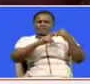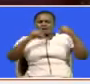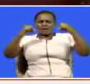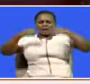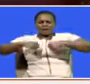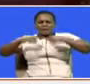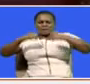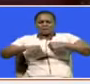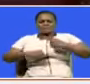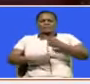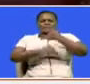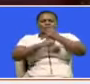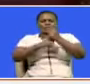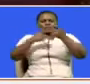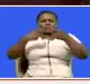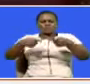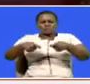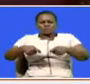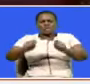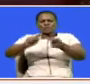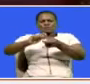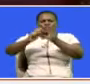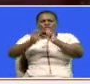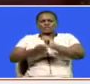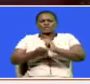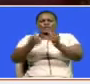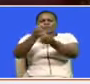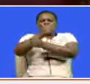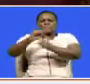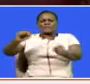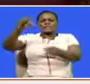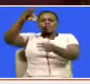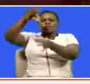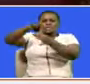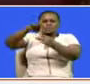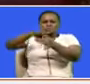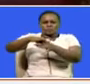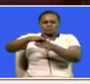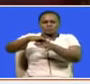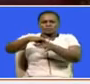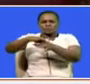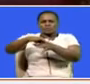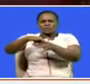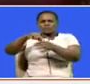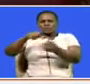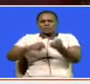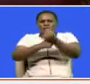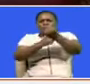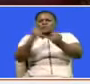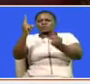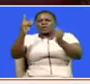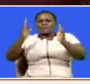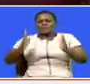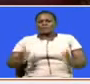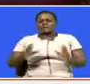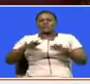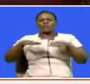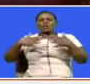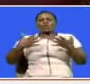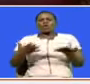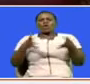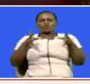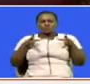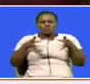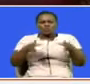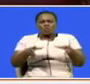concurring to support the unlawful attempt to alter the results of the presidential elections in favor of one candidate or in the alternative to